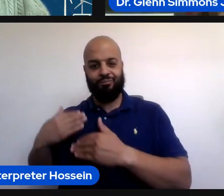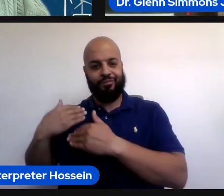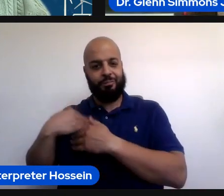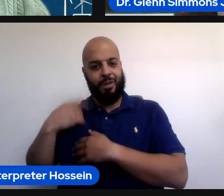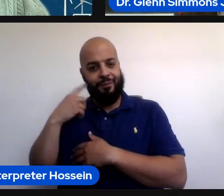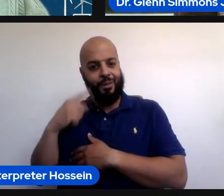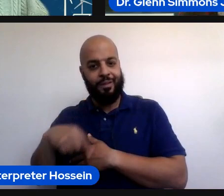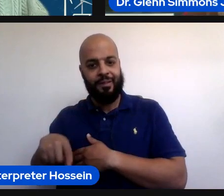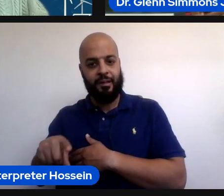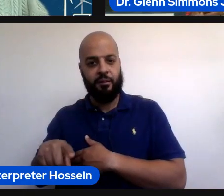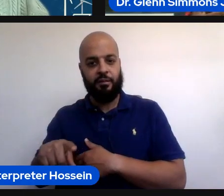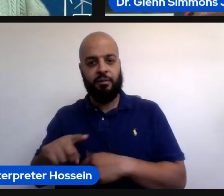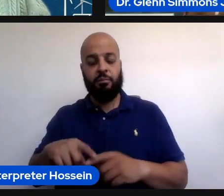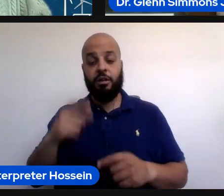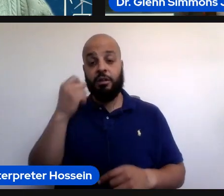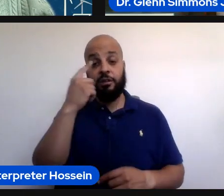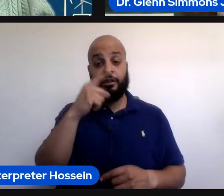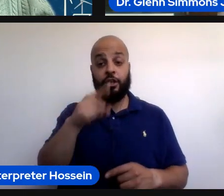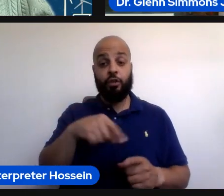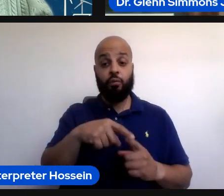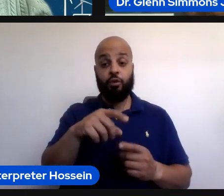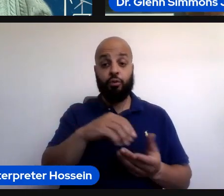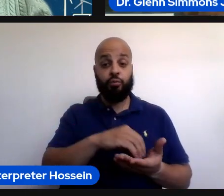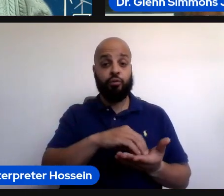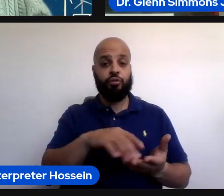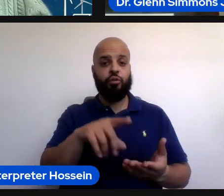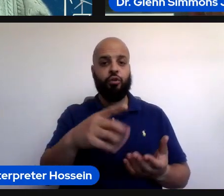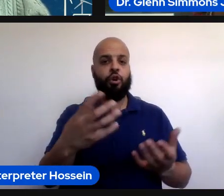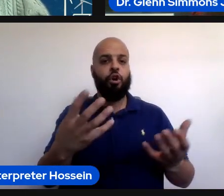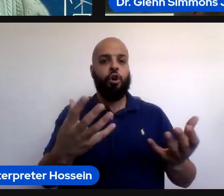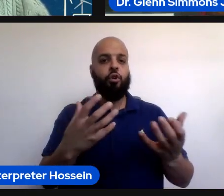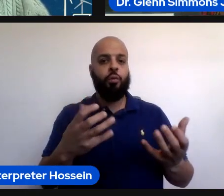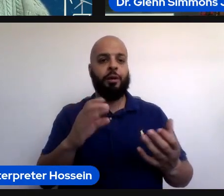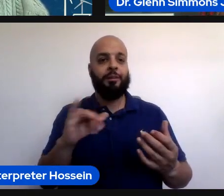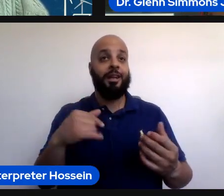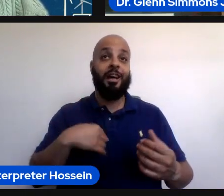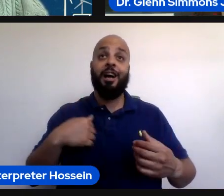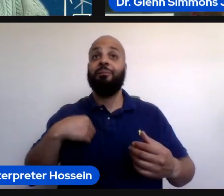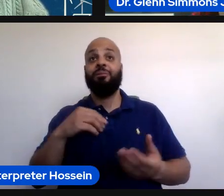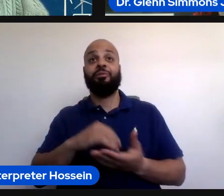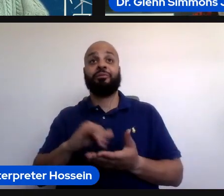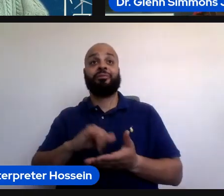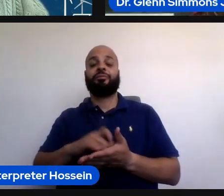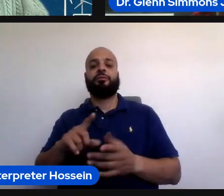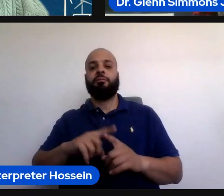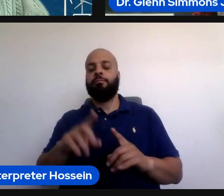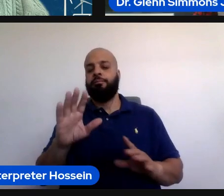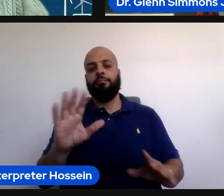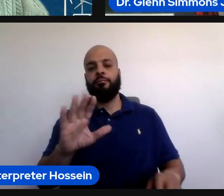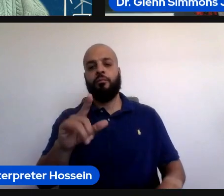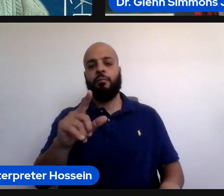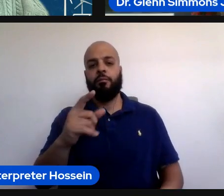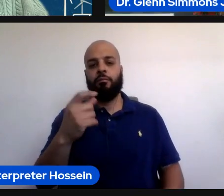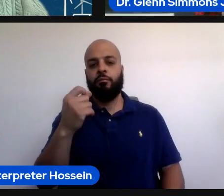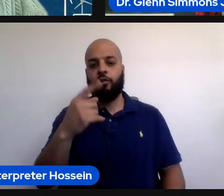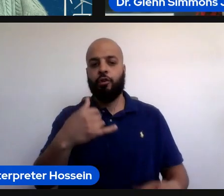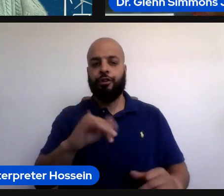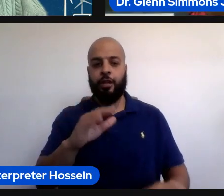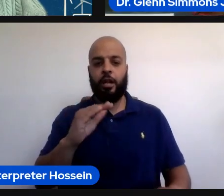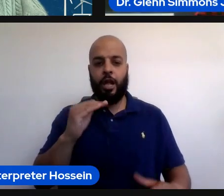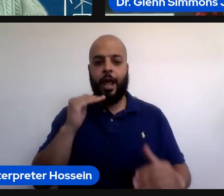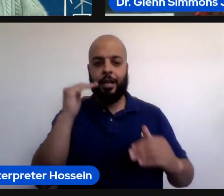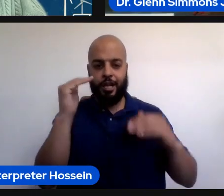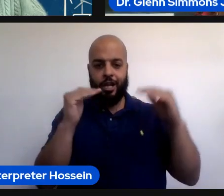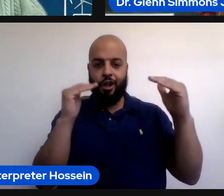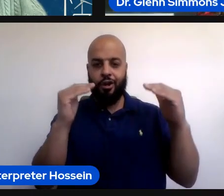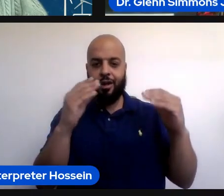But when you're a student, you kind of want it to be like, I'm a student. This is all I am. But I tell people, like, you're an adult, which means